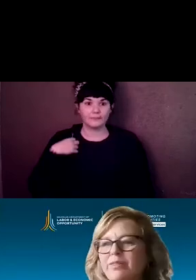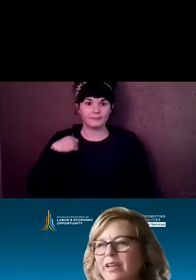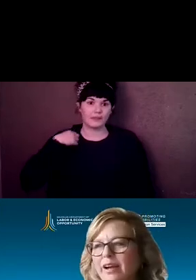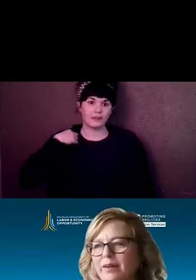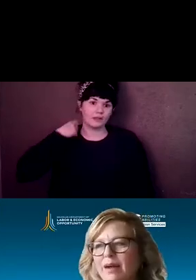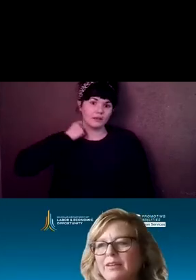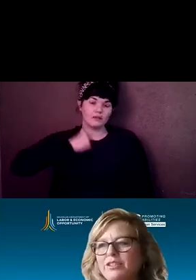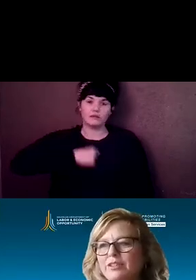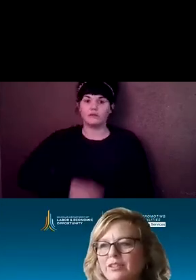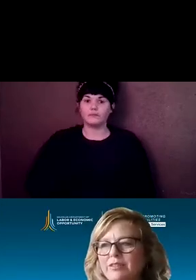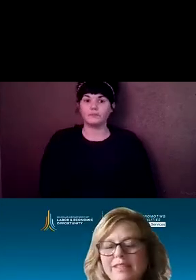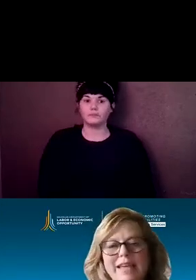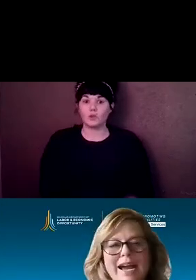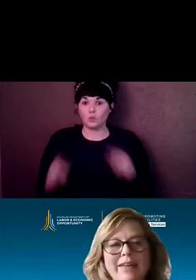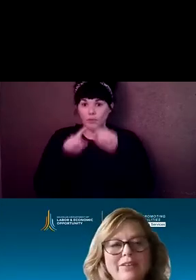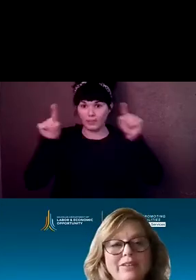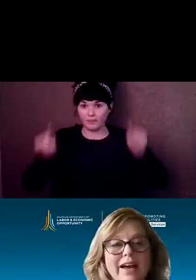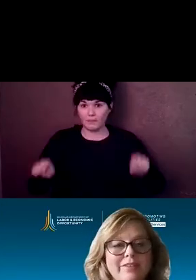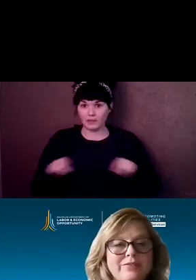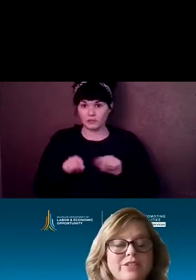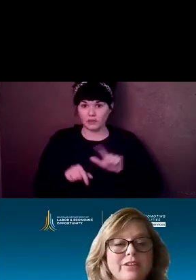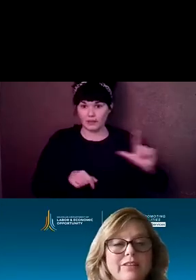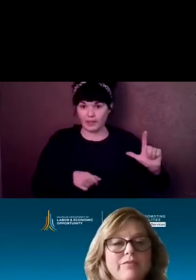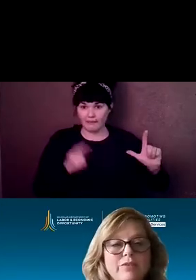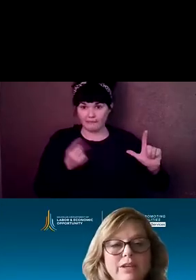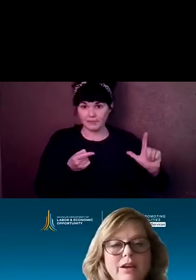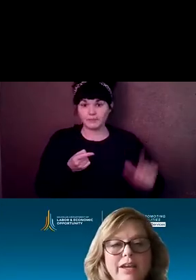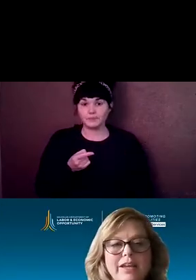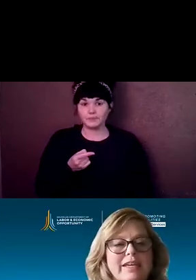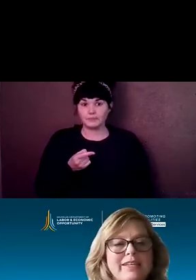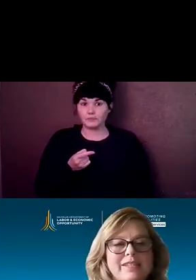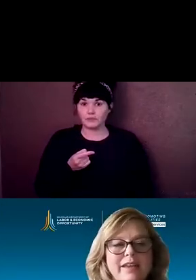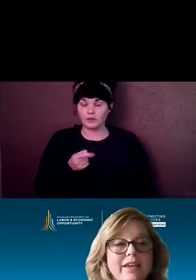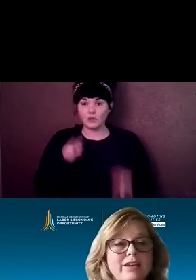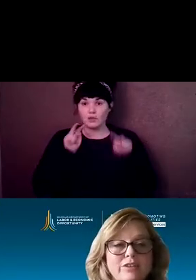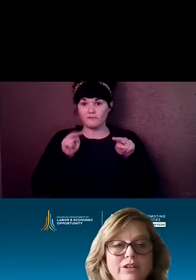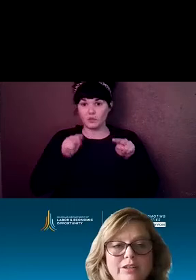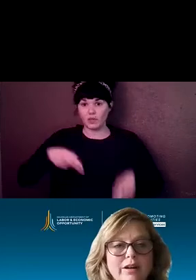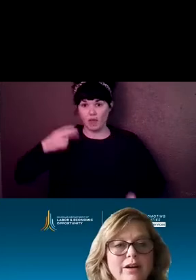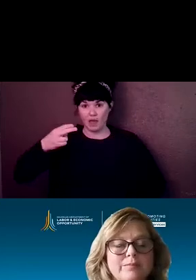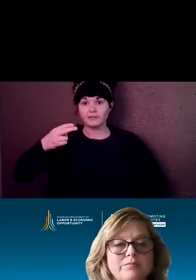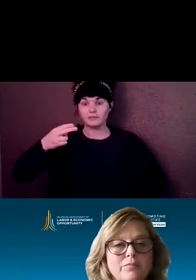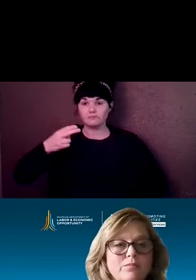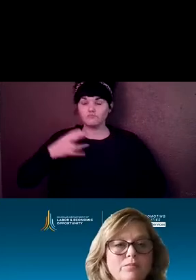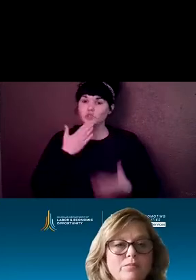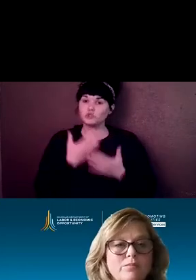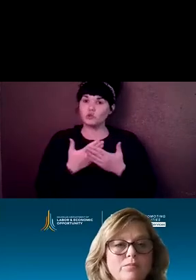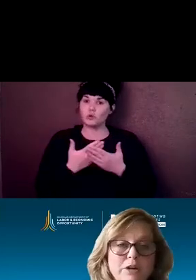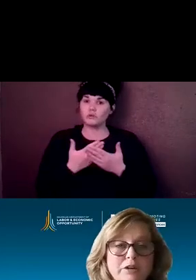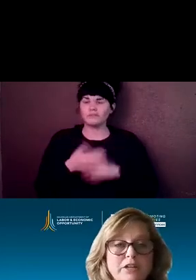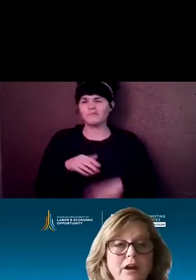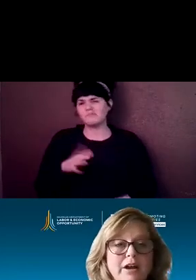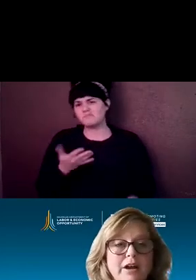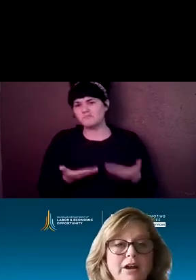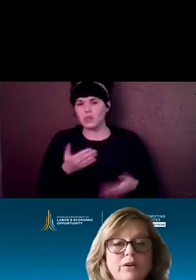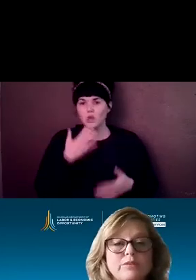with the monitor that's on the left, the viewing height is a good, probably pretty